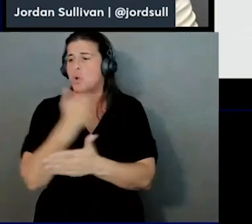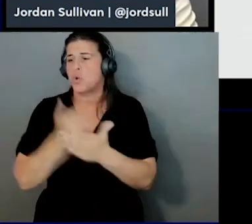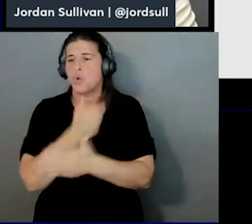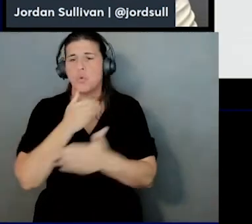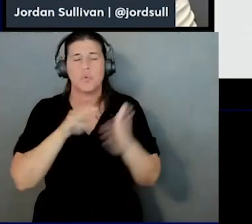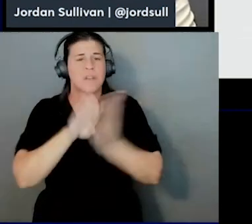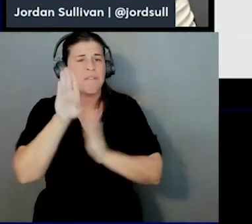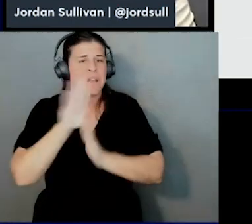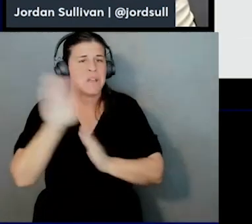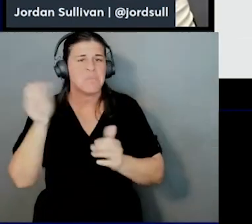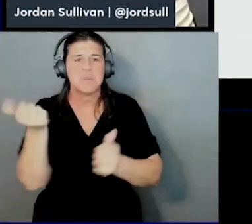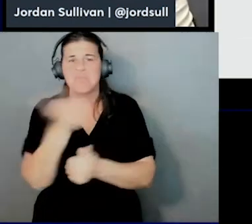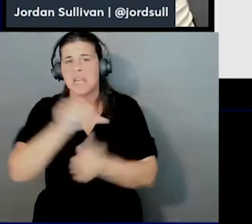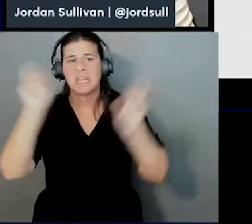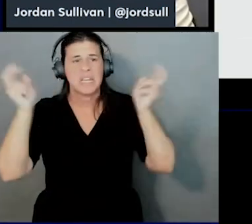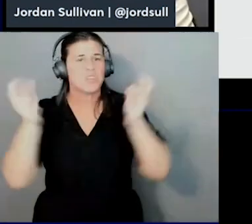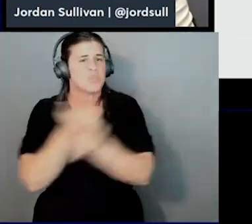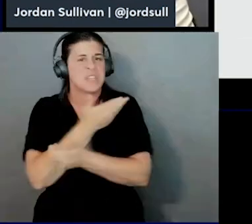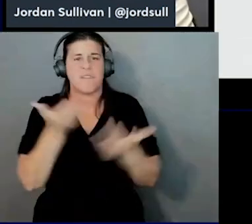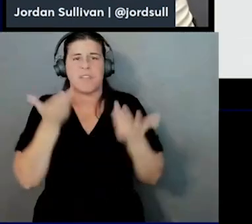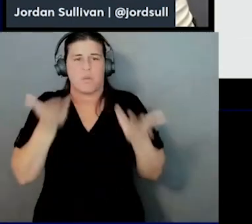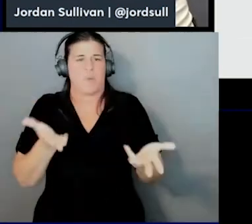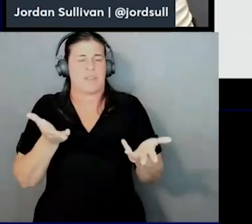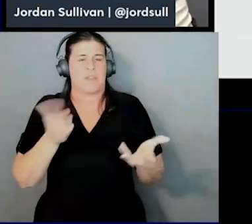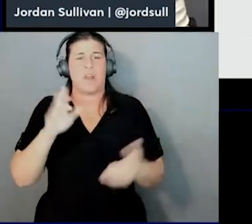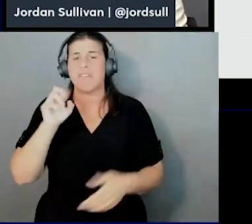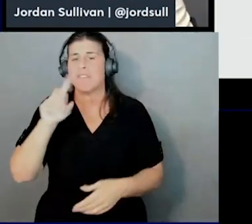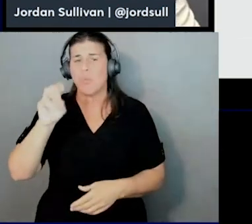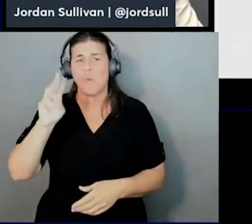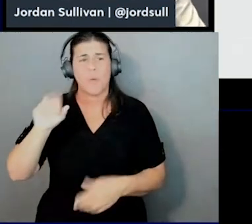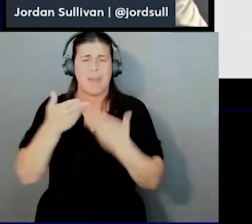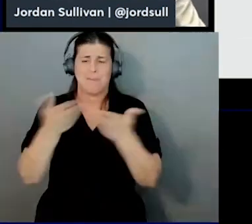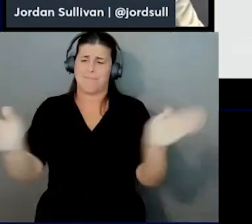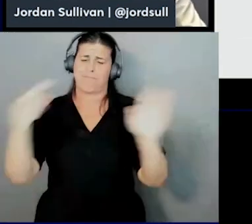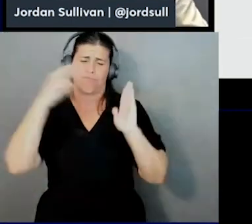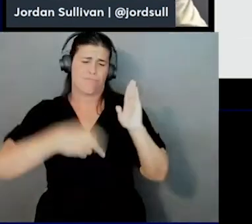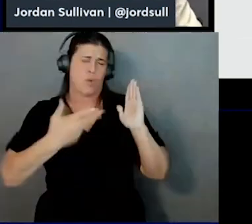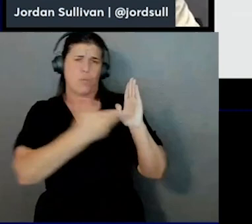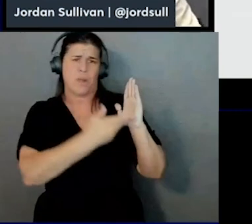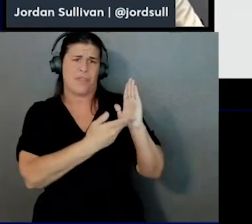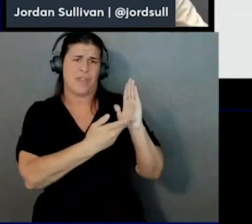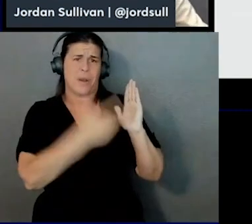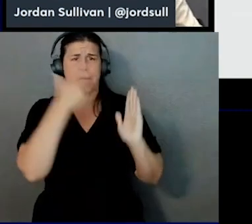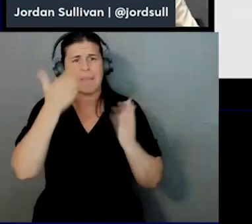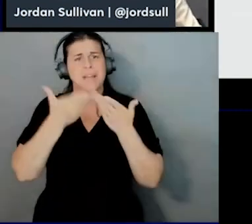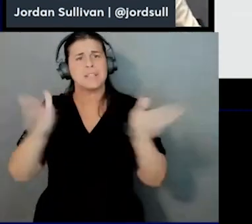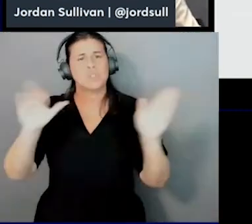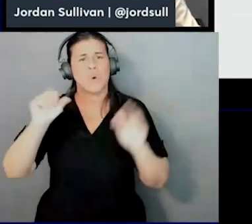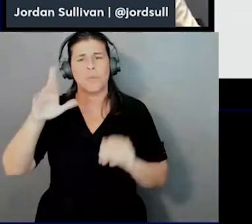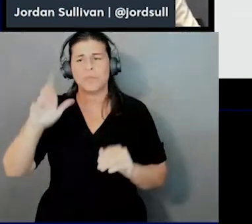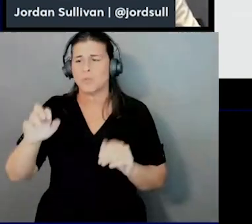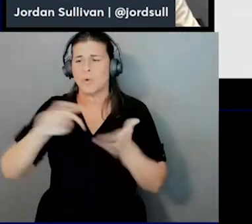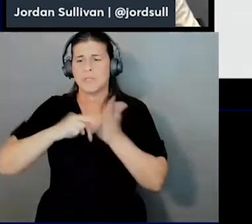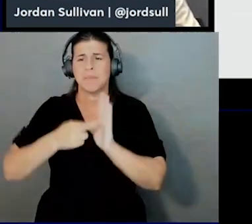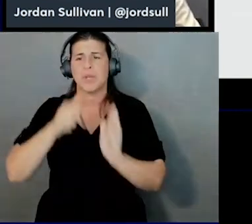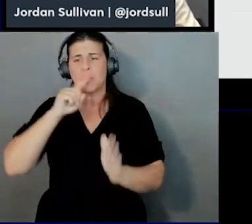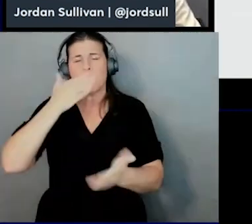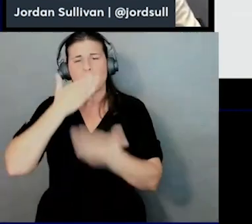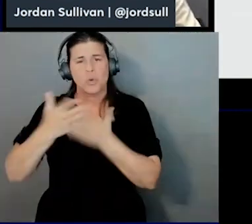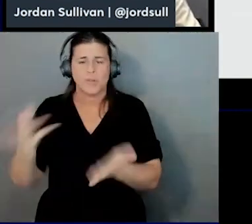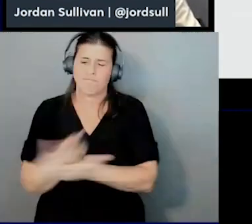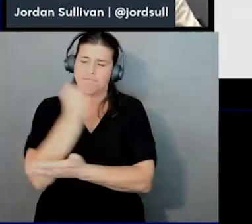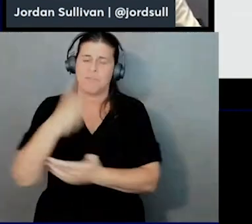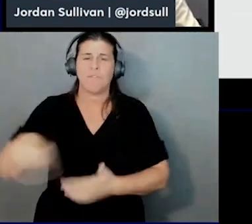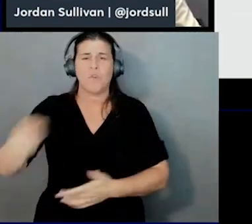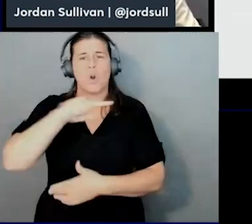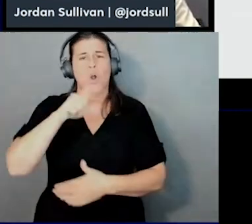So even the roadmap is open. So you can, and because it's open source, that's a great opportunity for everyone who